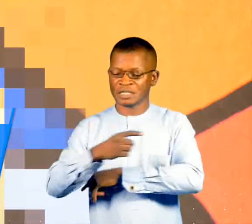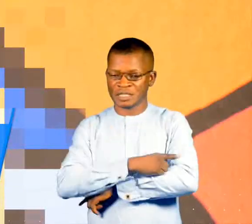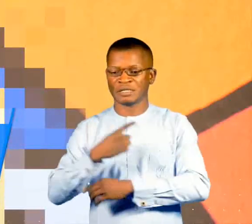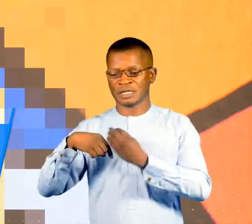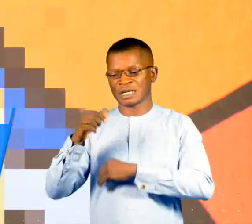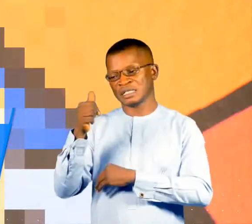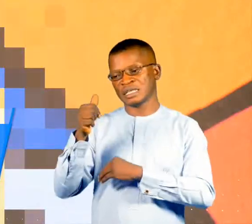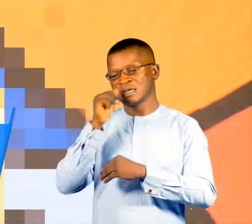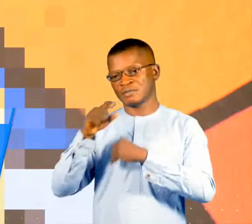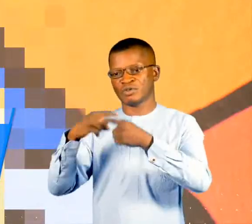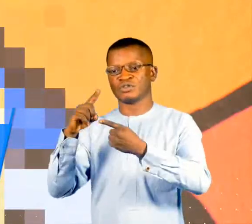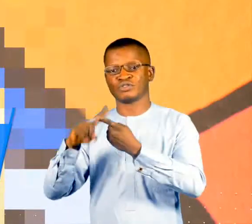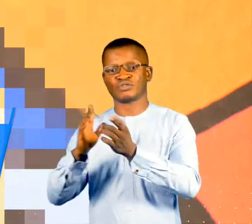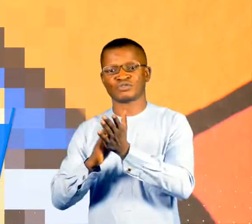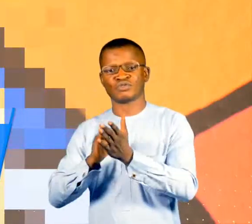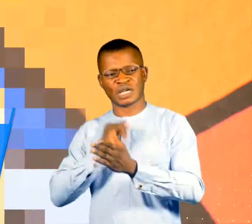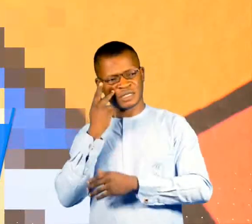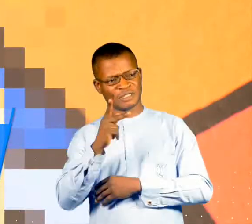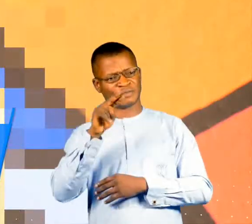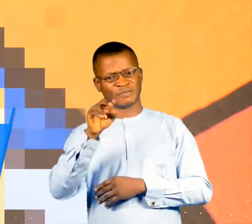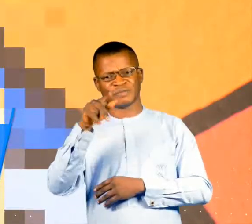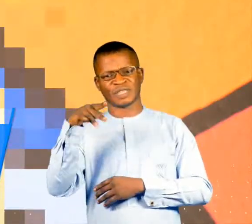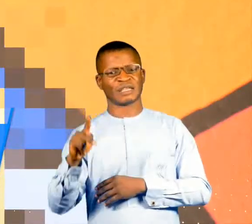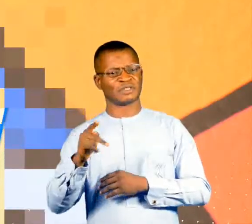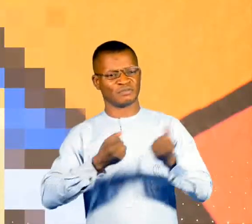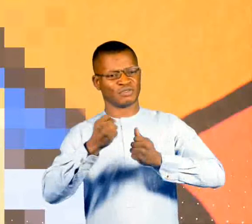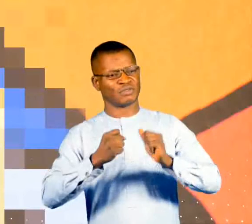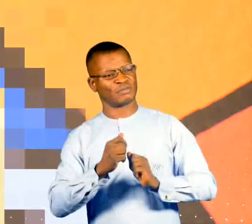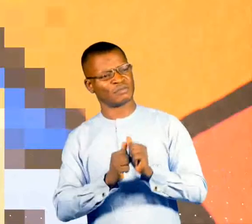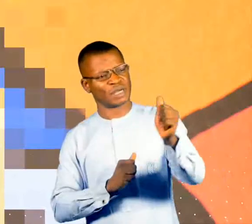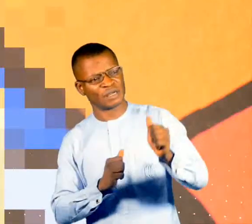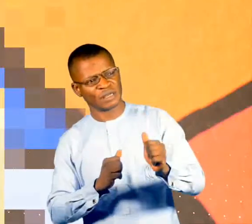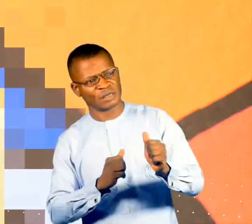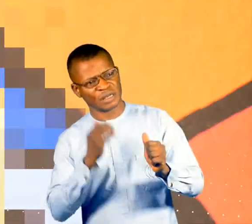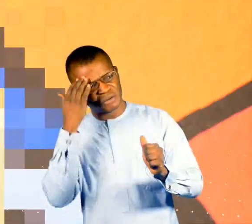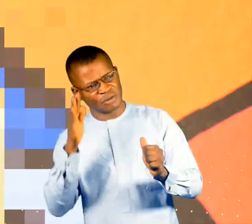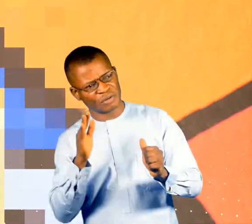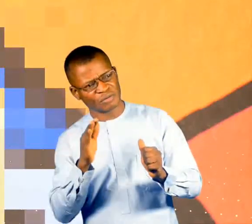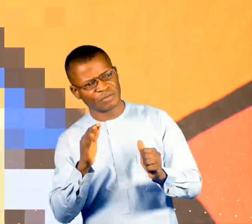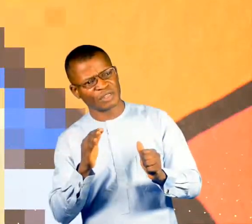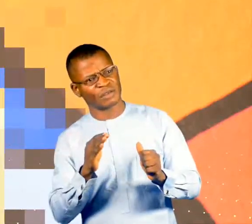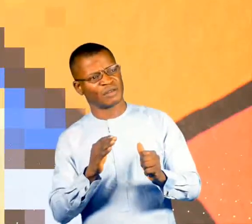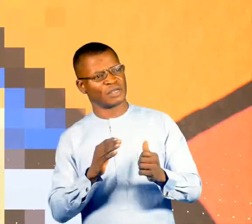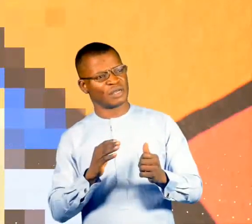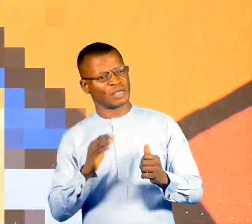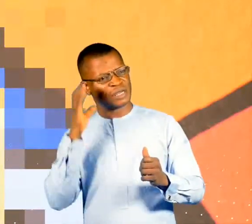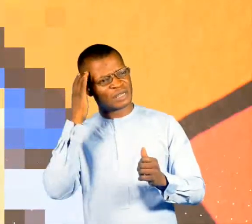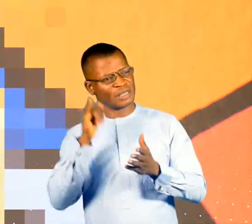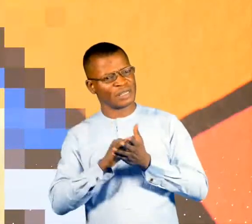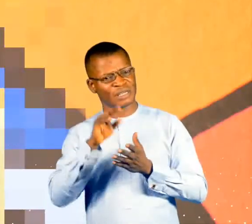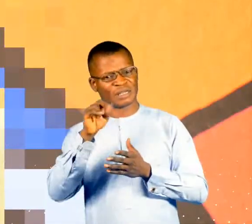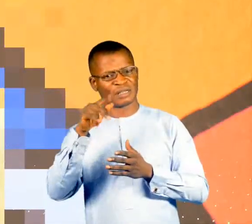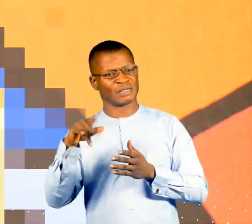concern them. The next day, when I was going to around the car 10, then I see NAPTIP car passing, but I don't know that they are the one. So immediately